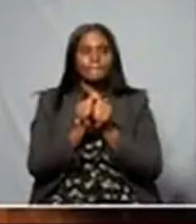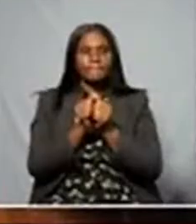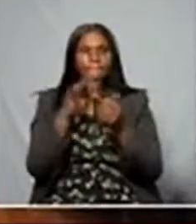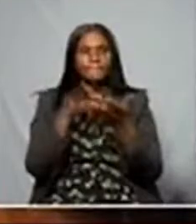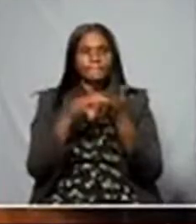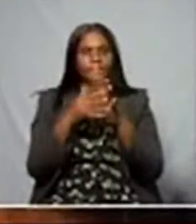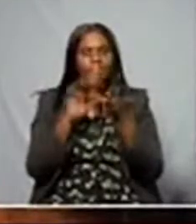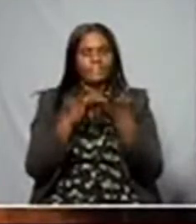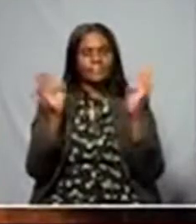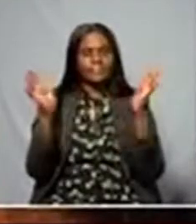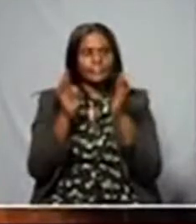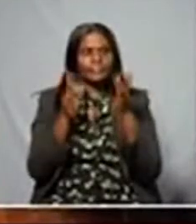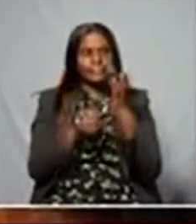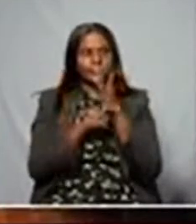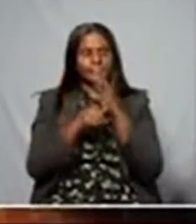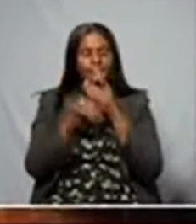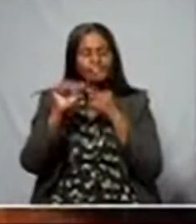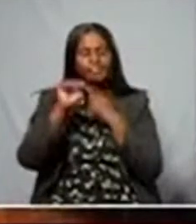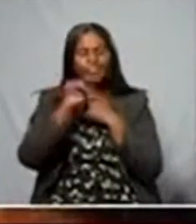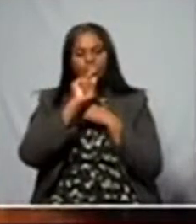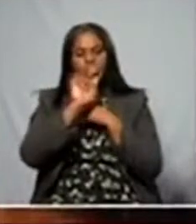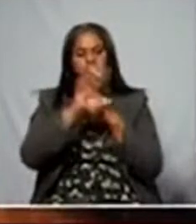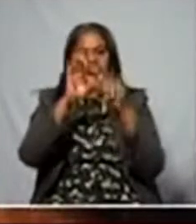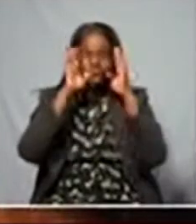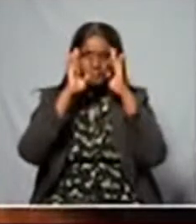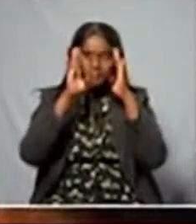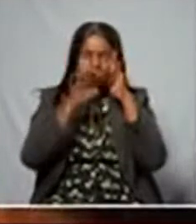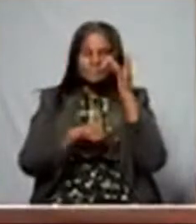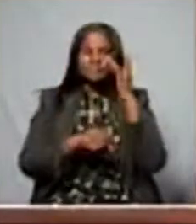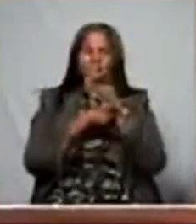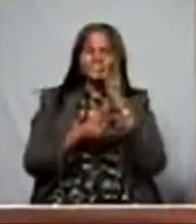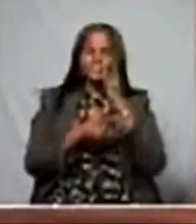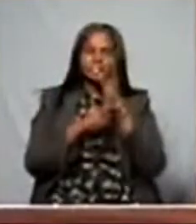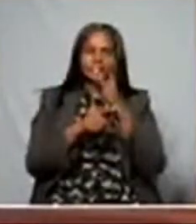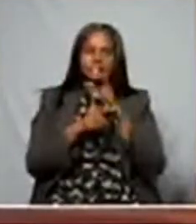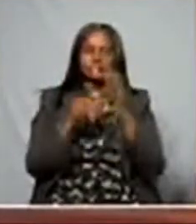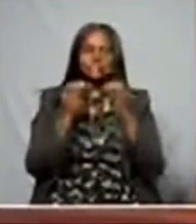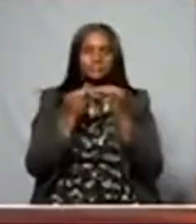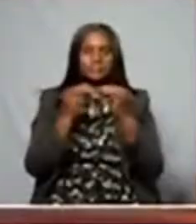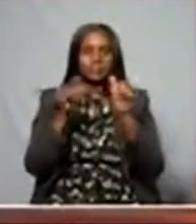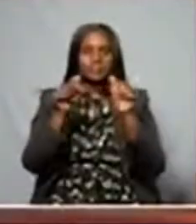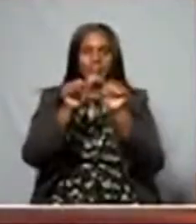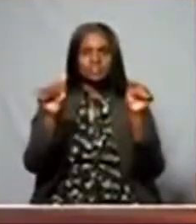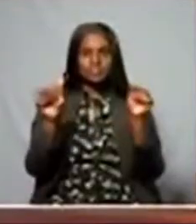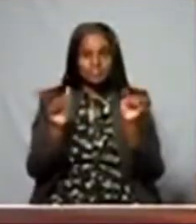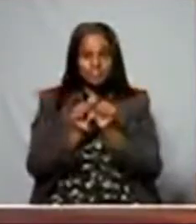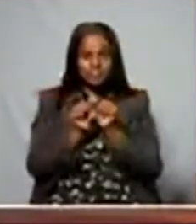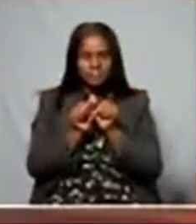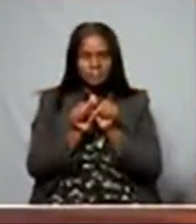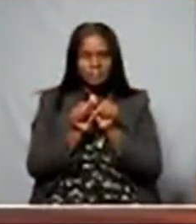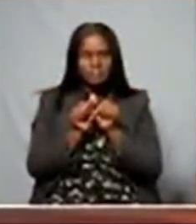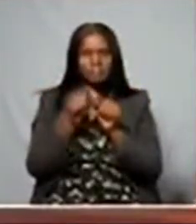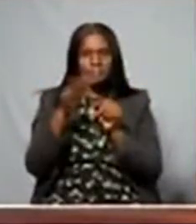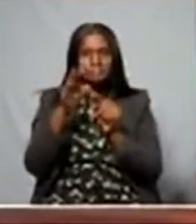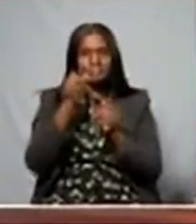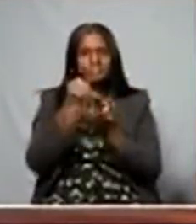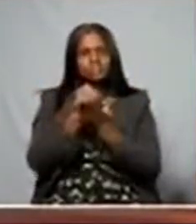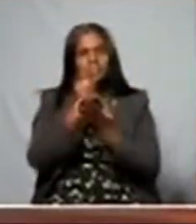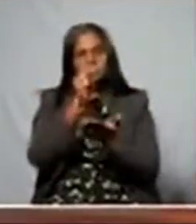integrated small towns, yes, it's focusing on the urban areas of